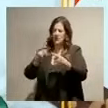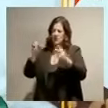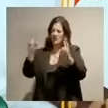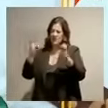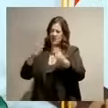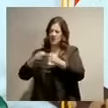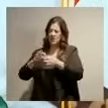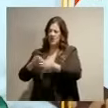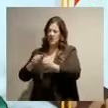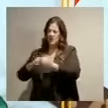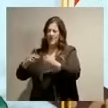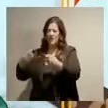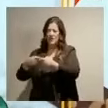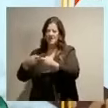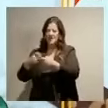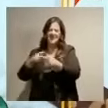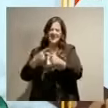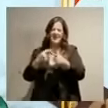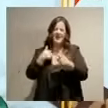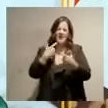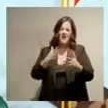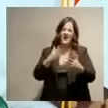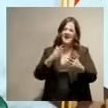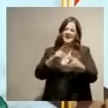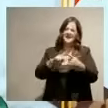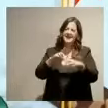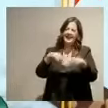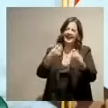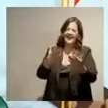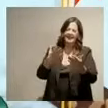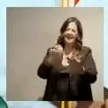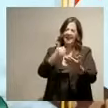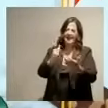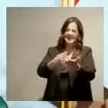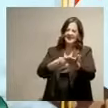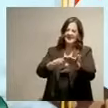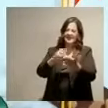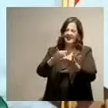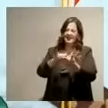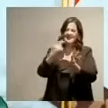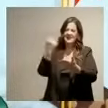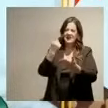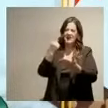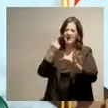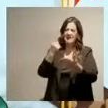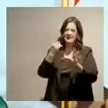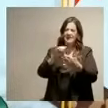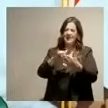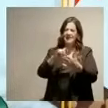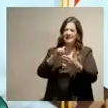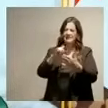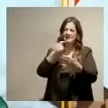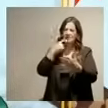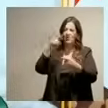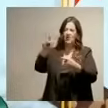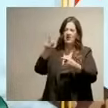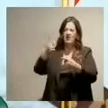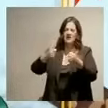utilities, I want to be careful about actually discussing something that's in front of the Supreme Court as we speak,